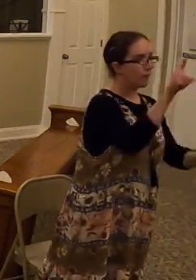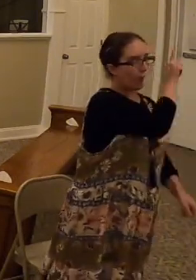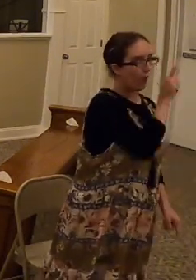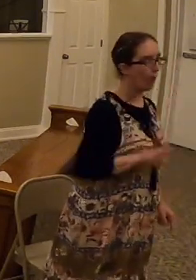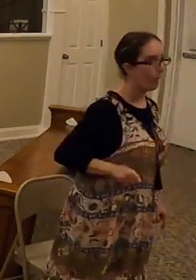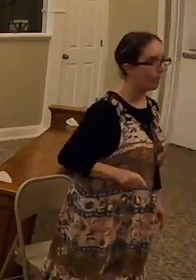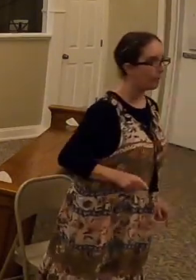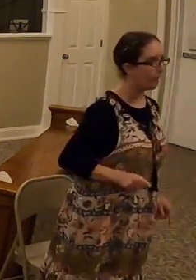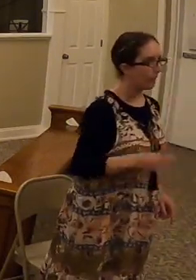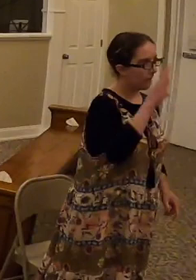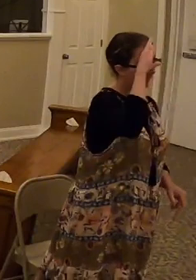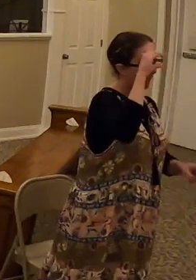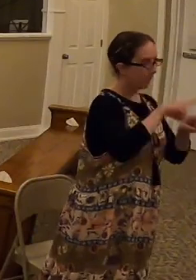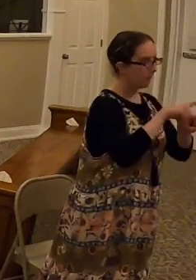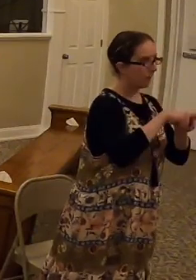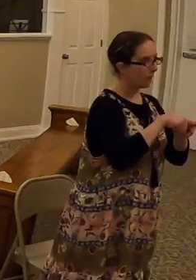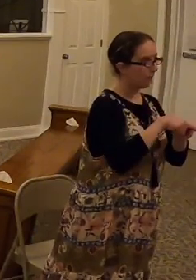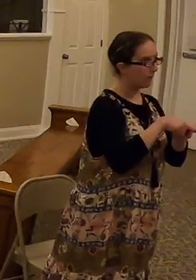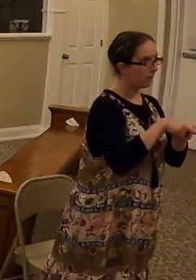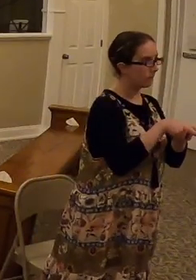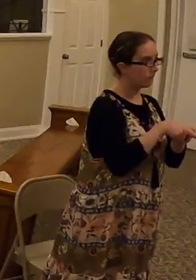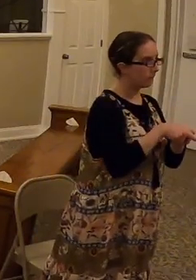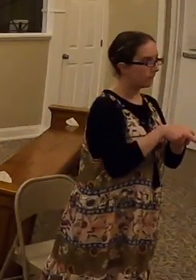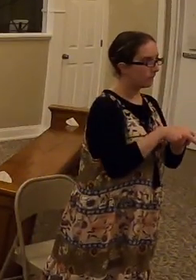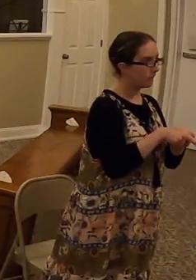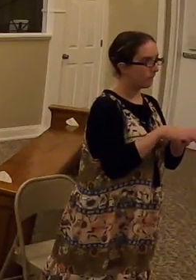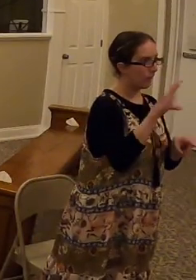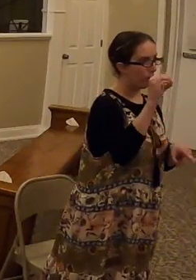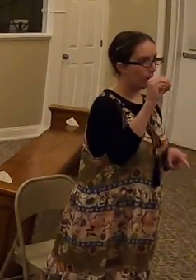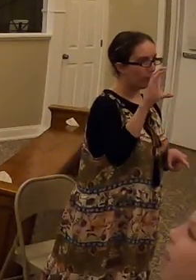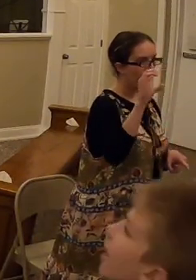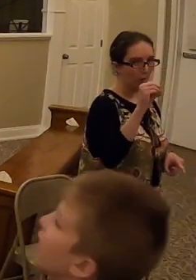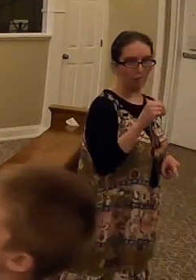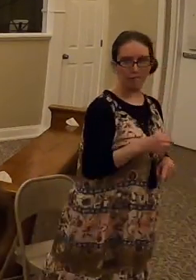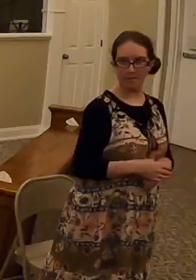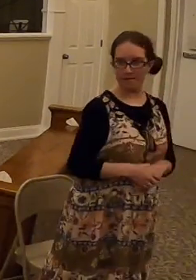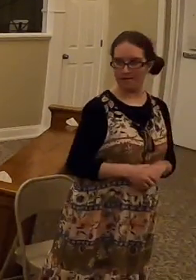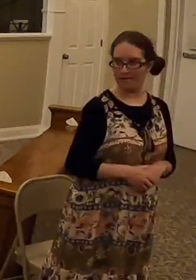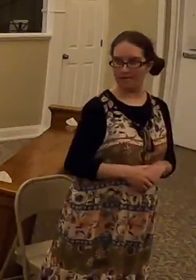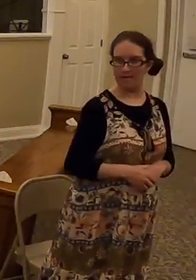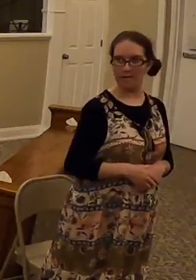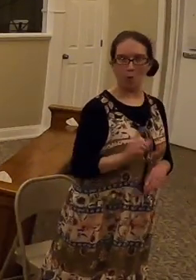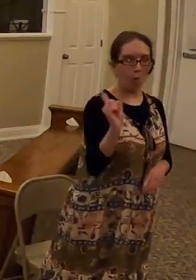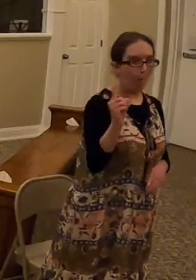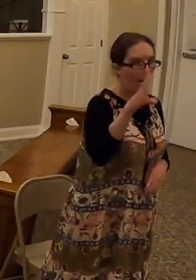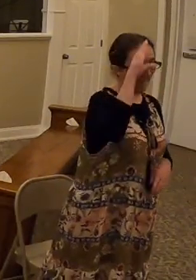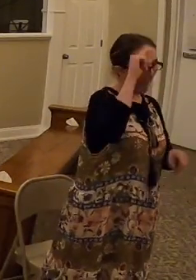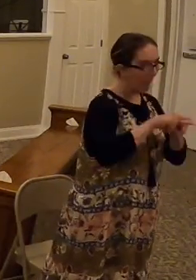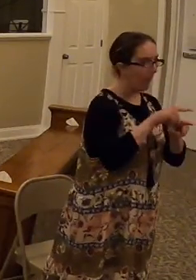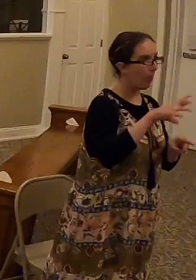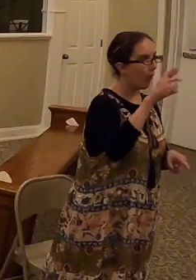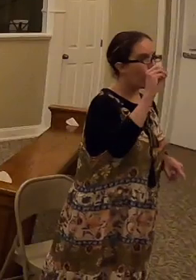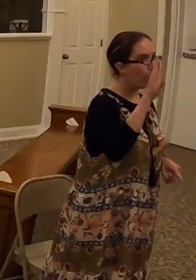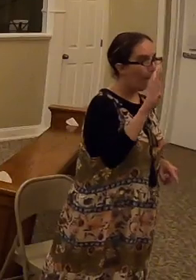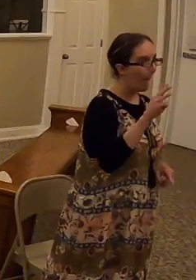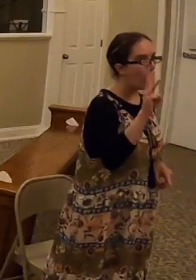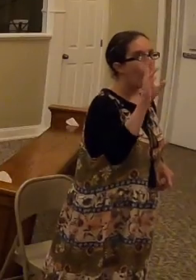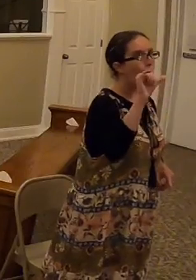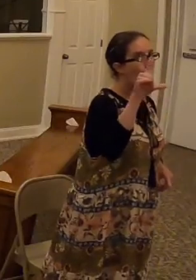Lord. My brother Coco. And where's brother Bob? We're out